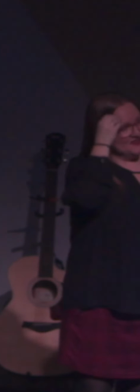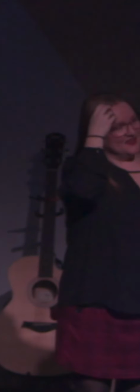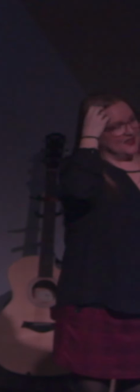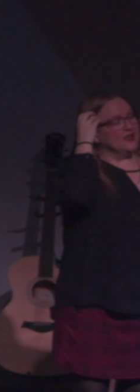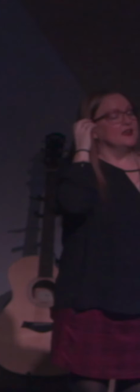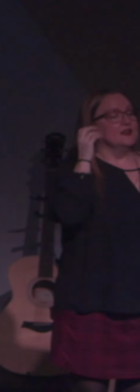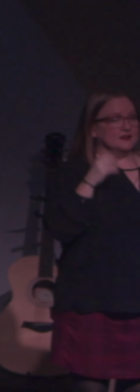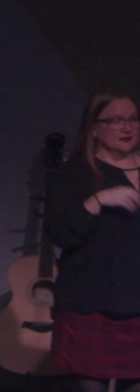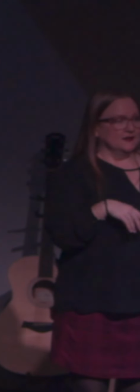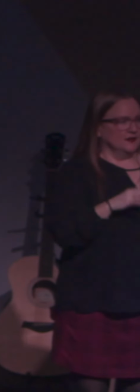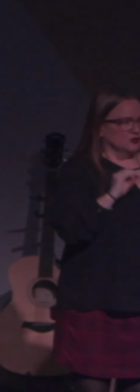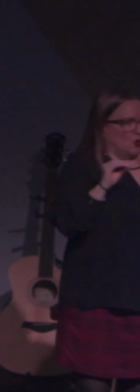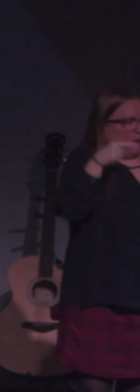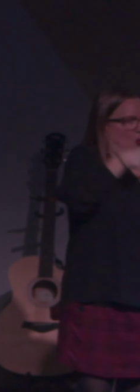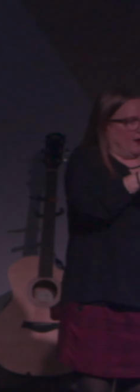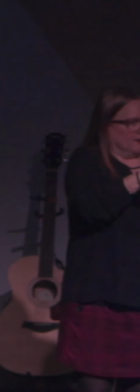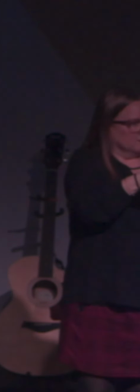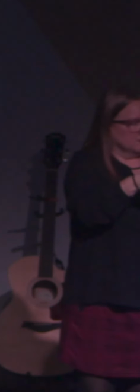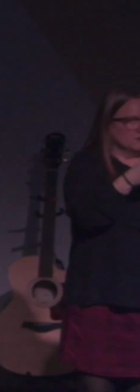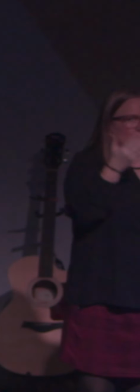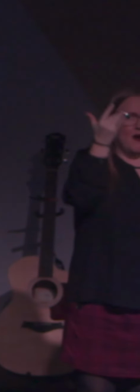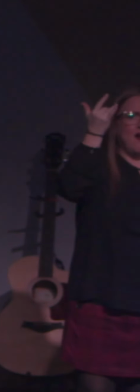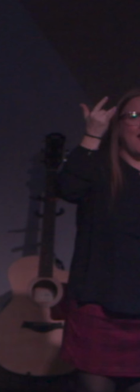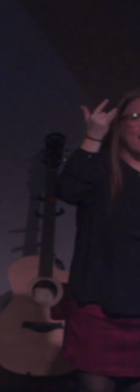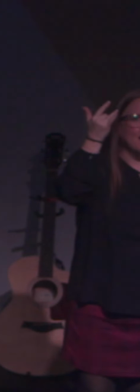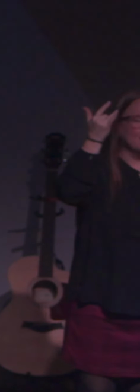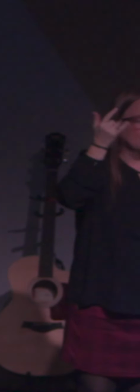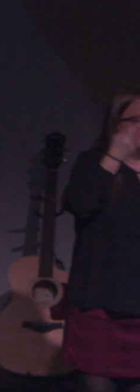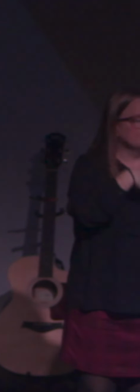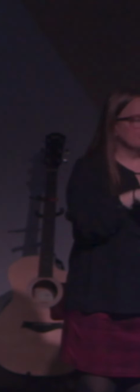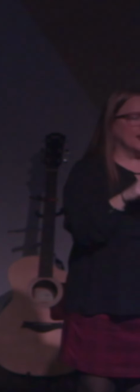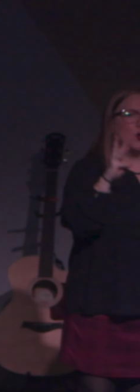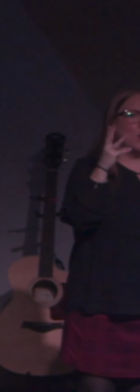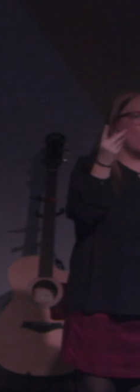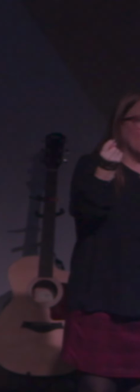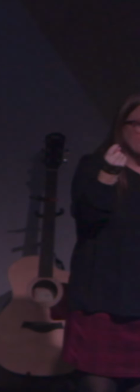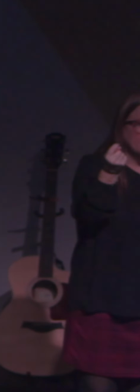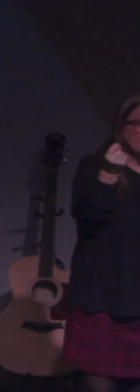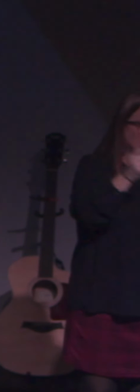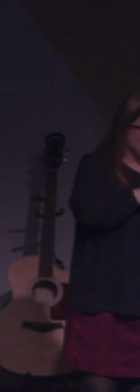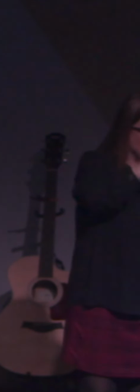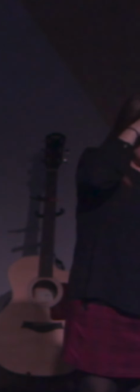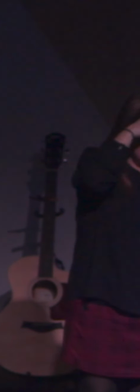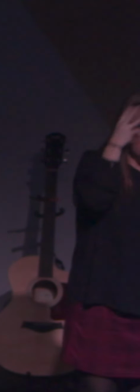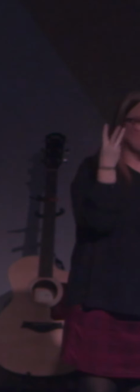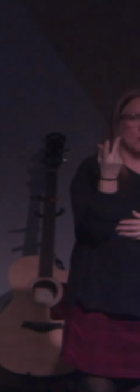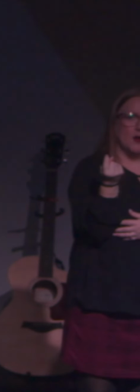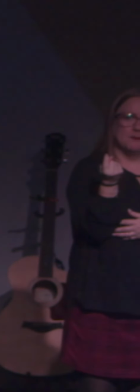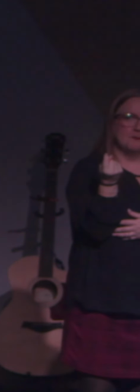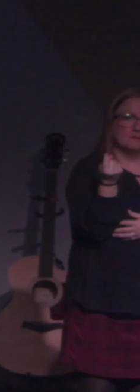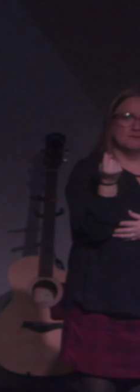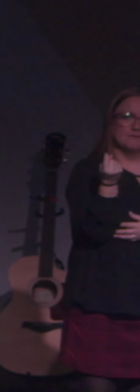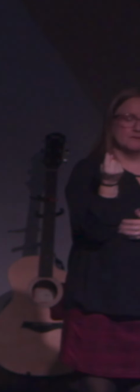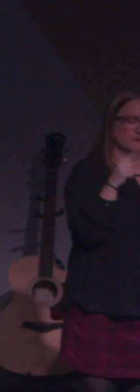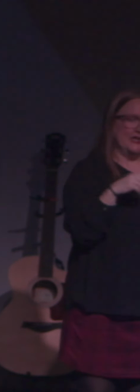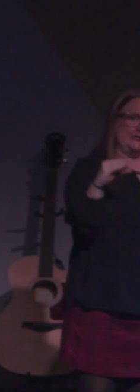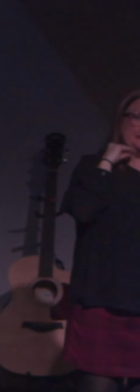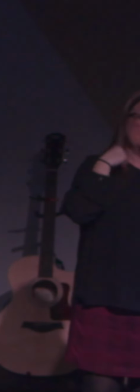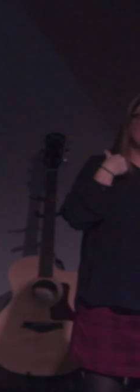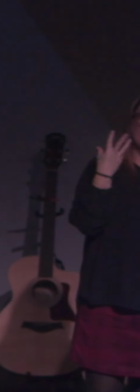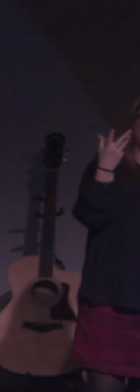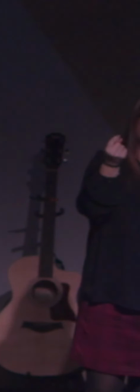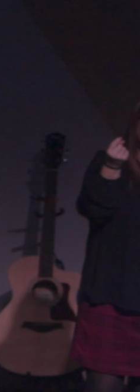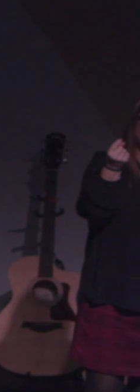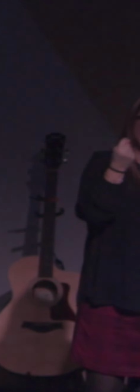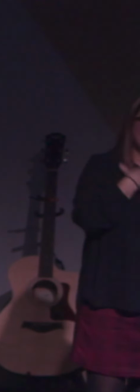It's a purposeless question. What, God? What do you want to learn from this? What do you want to teach me so that I can